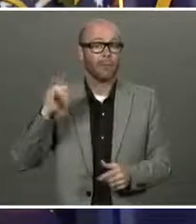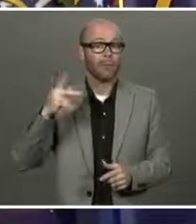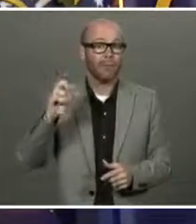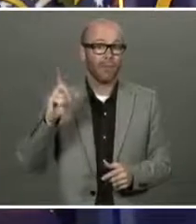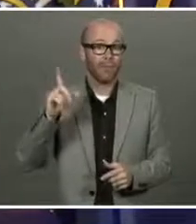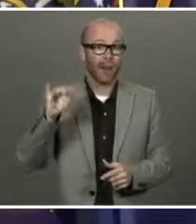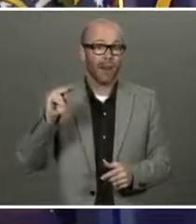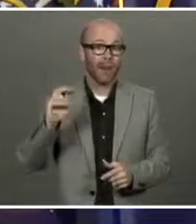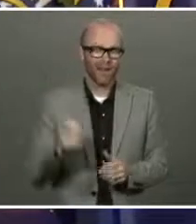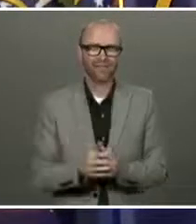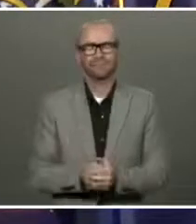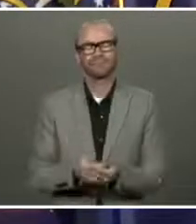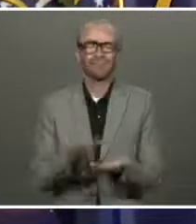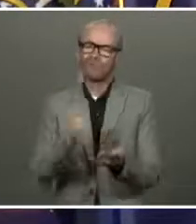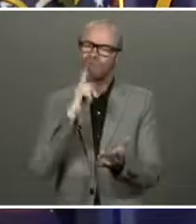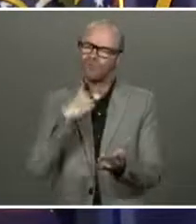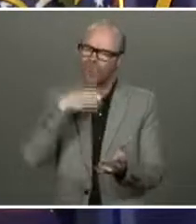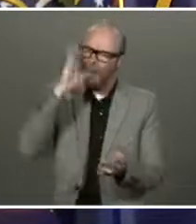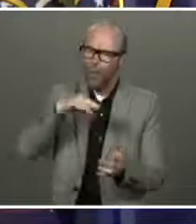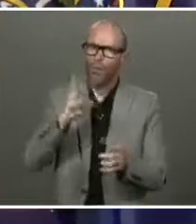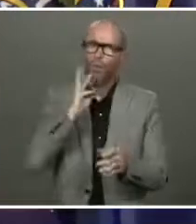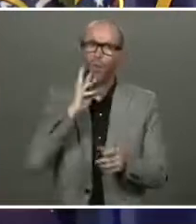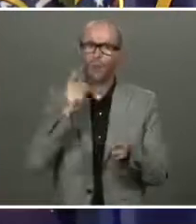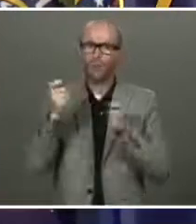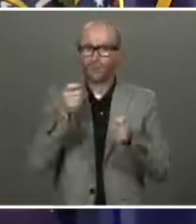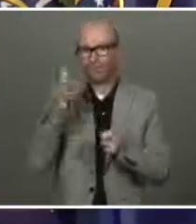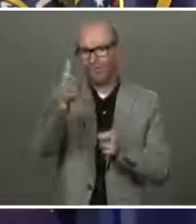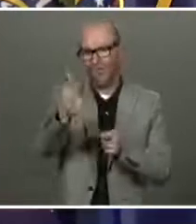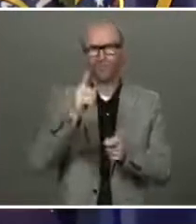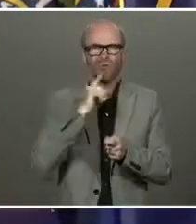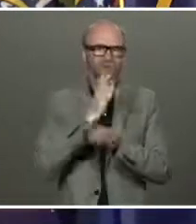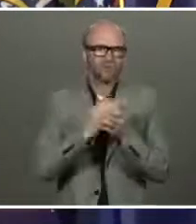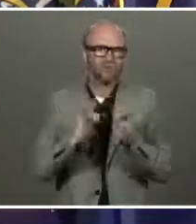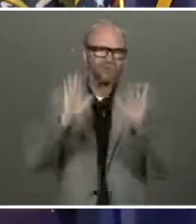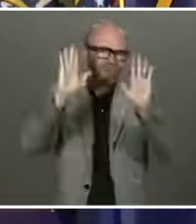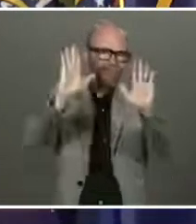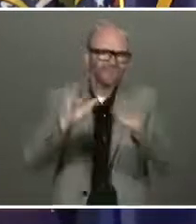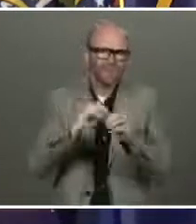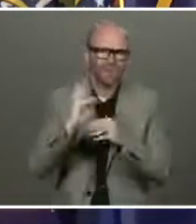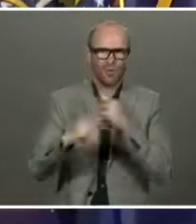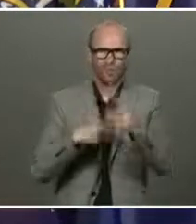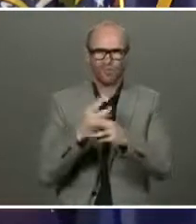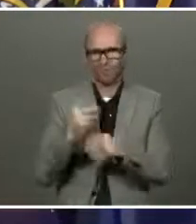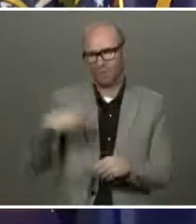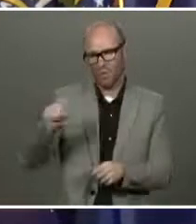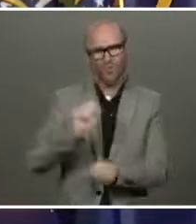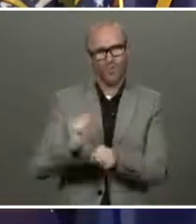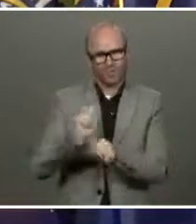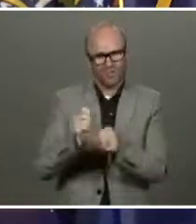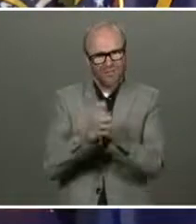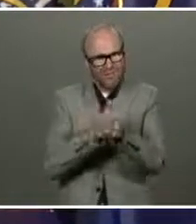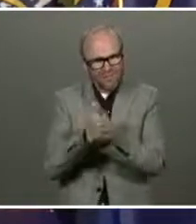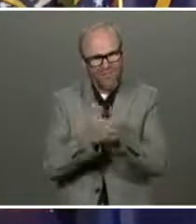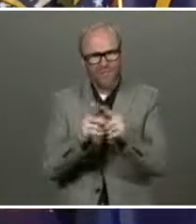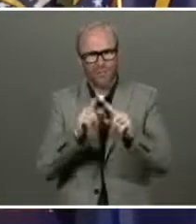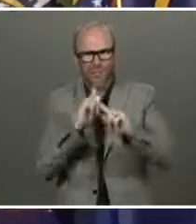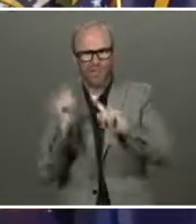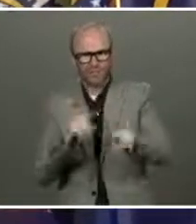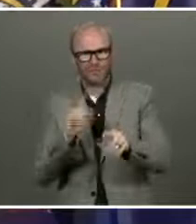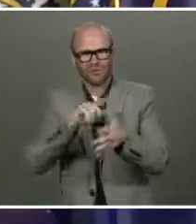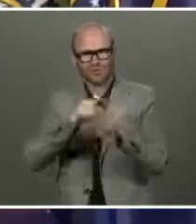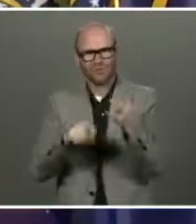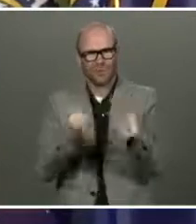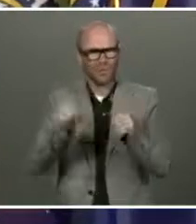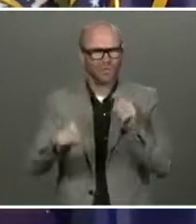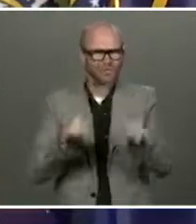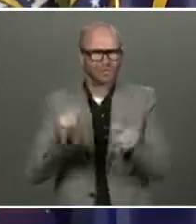the water managers in your neck of the woods are some of the best in the world, and they're working very diligently to answer those questions. I